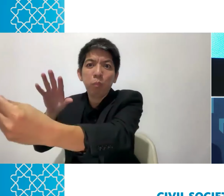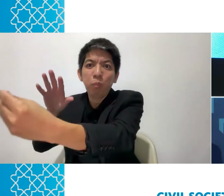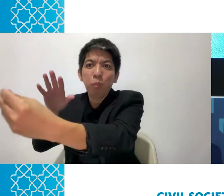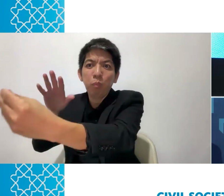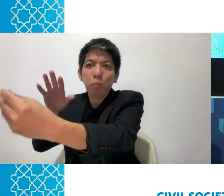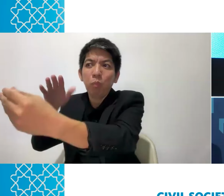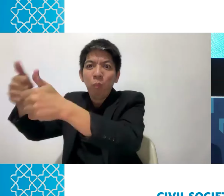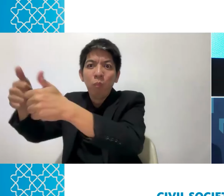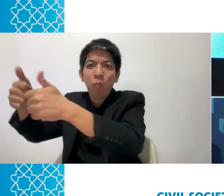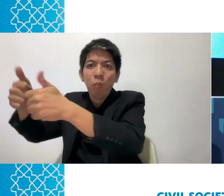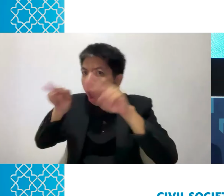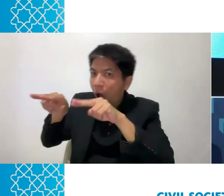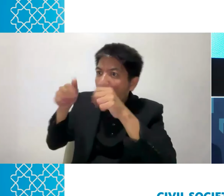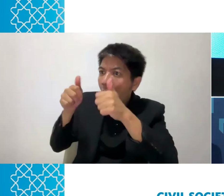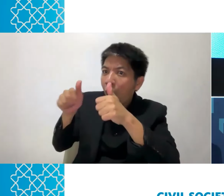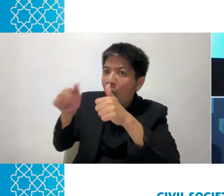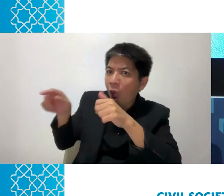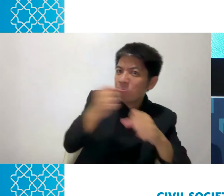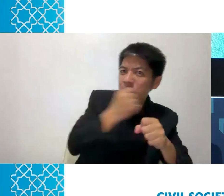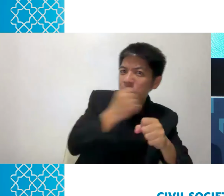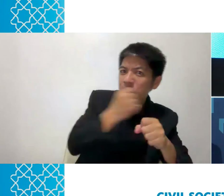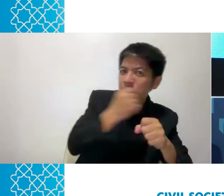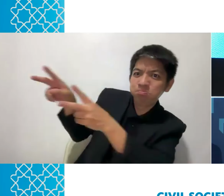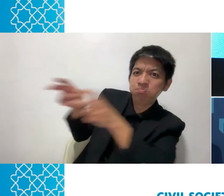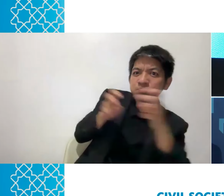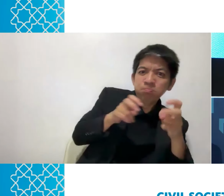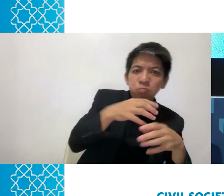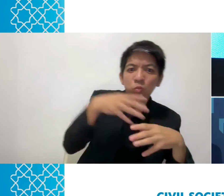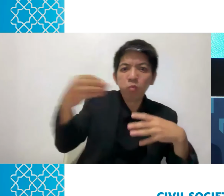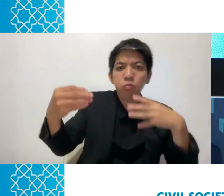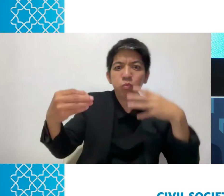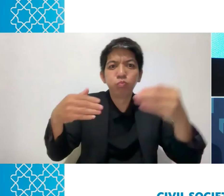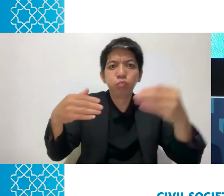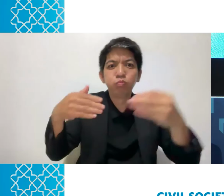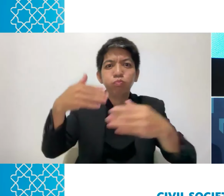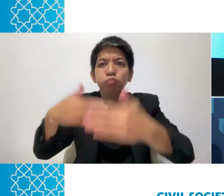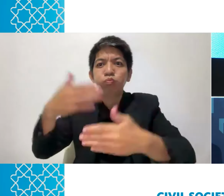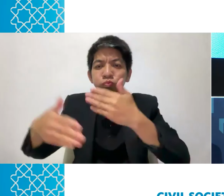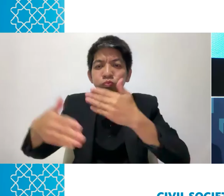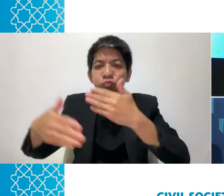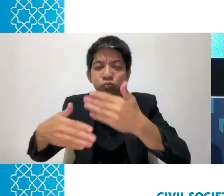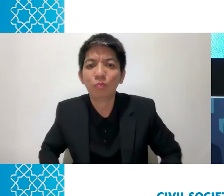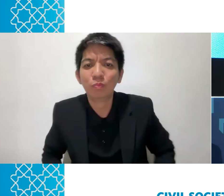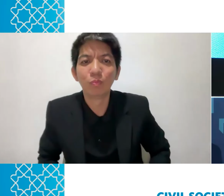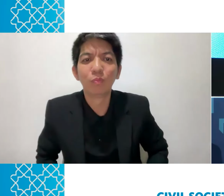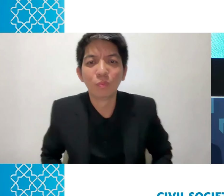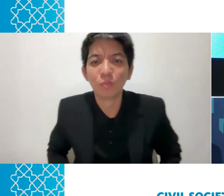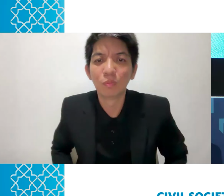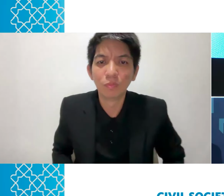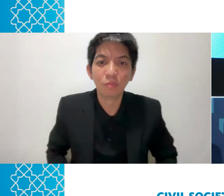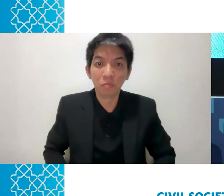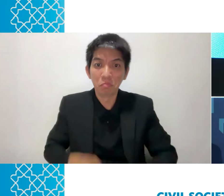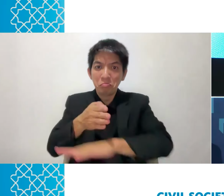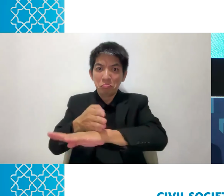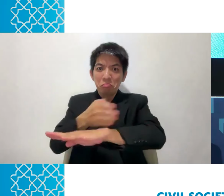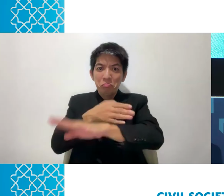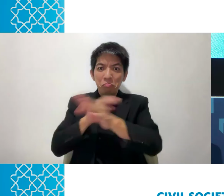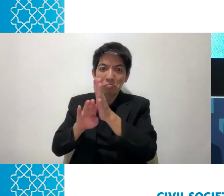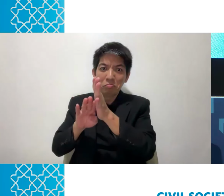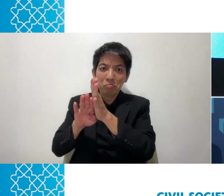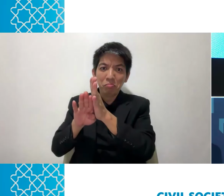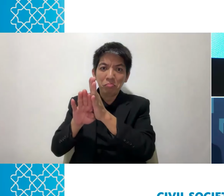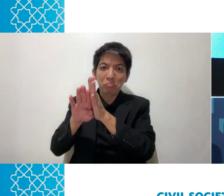need the community buy-in. And the measurable returns are by saving their lives, by saving the environment, and